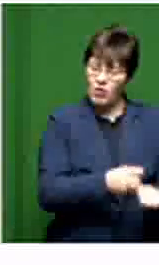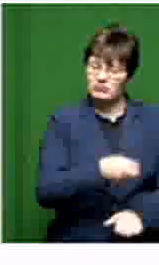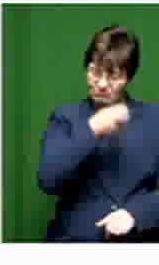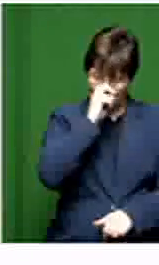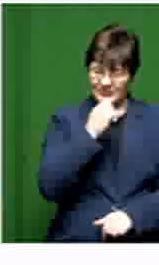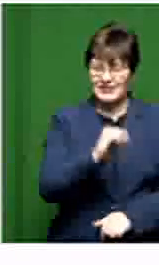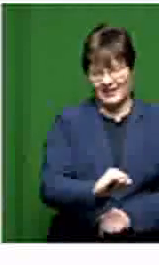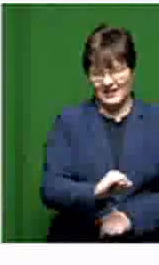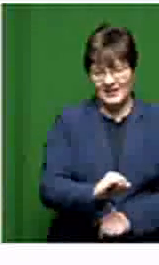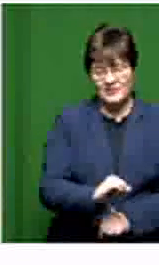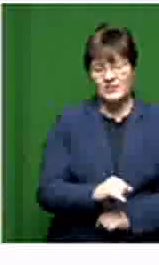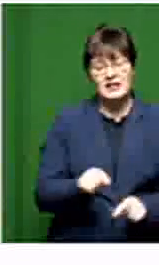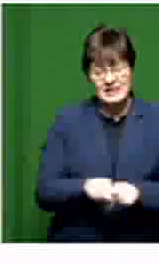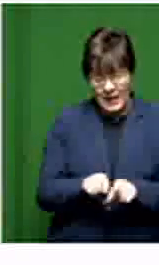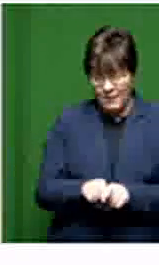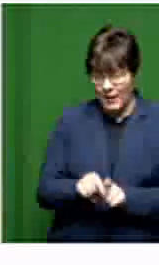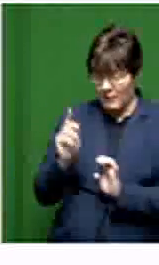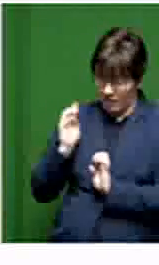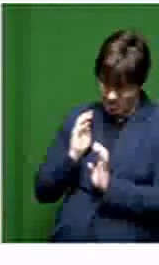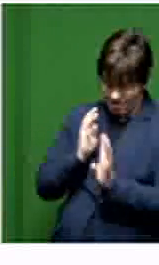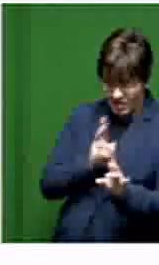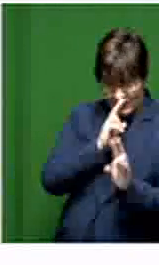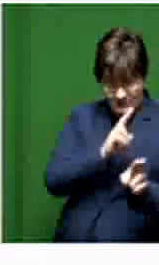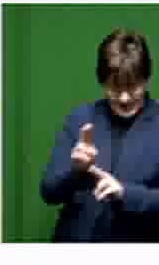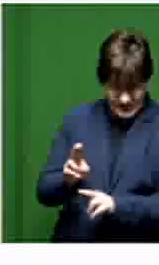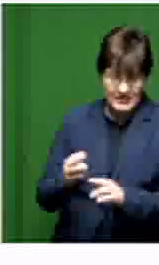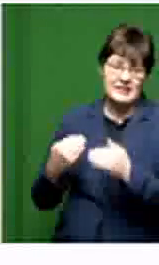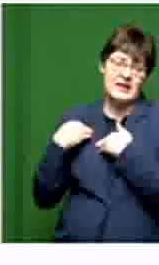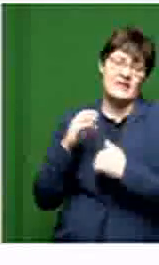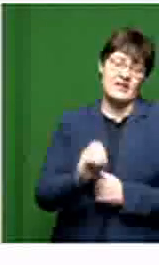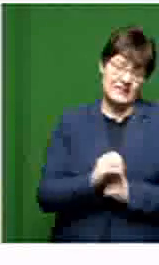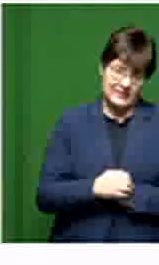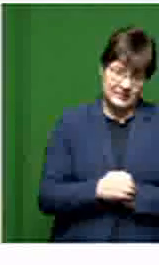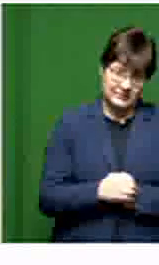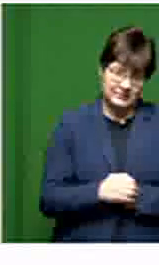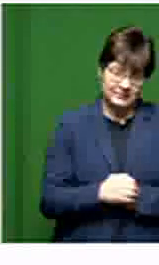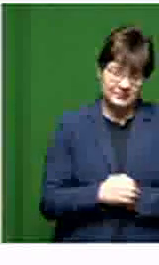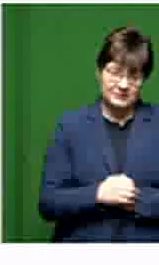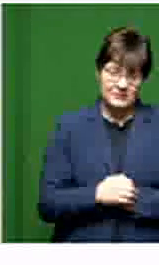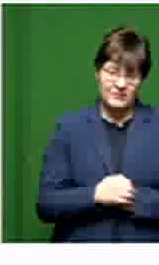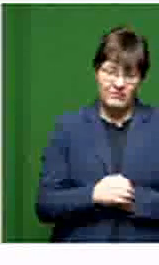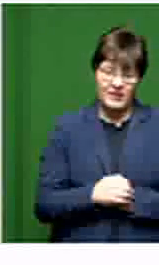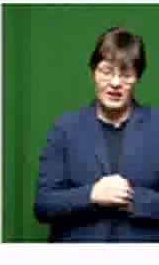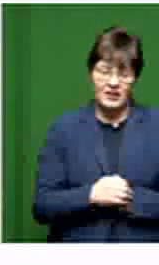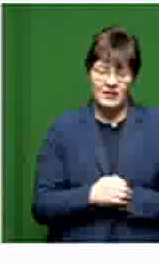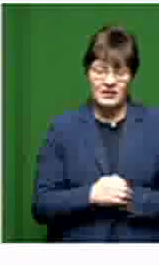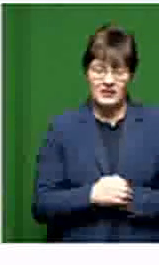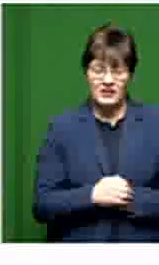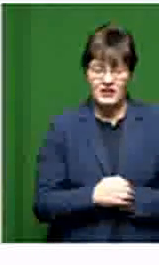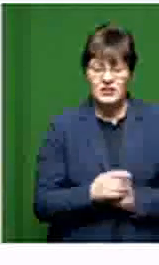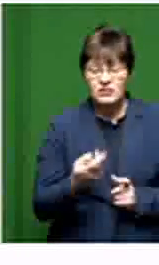visit the museum are safe and still able to interact